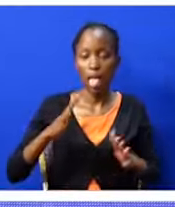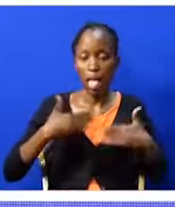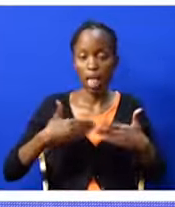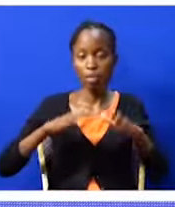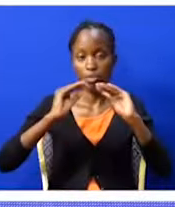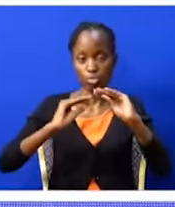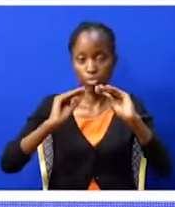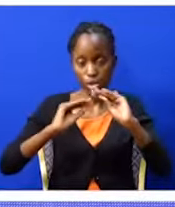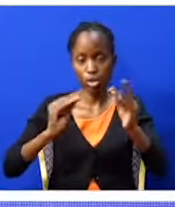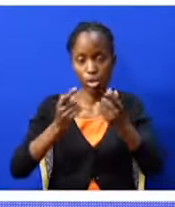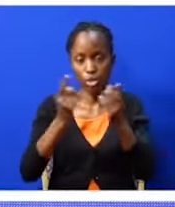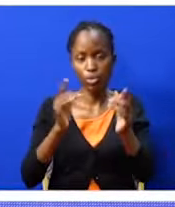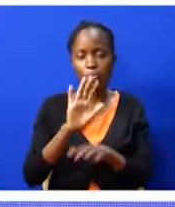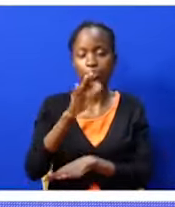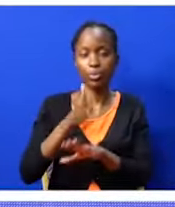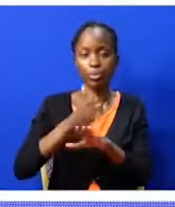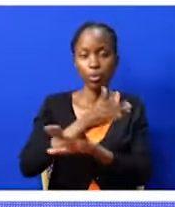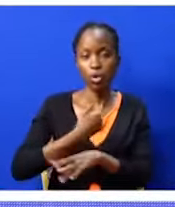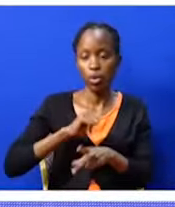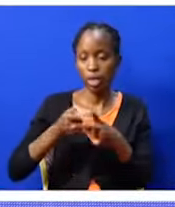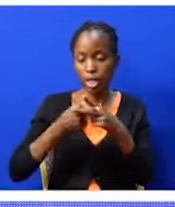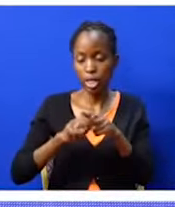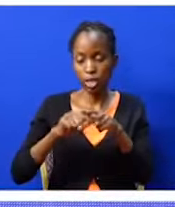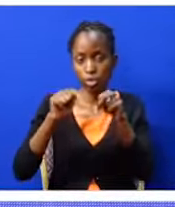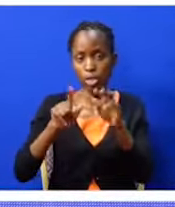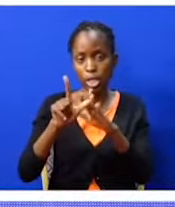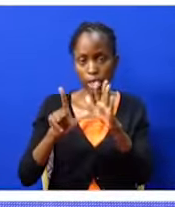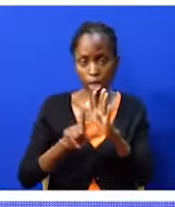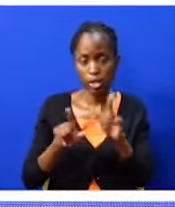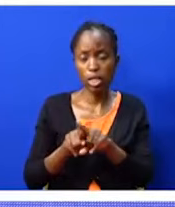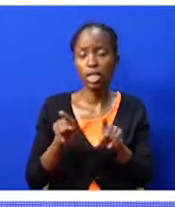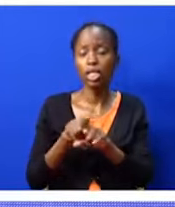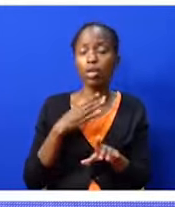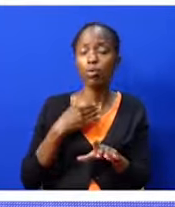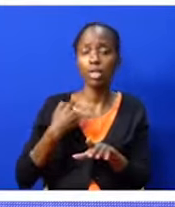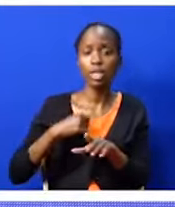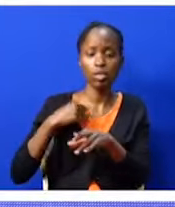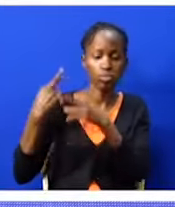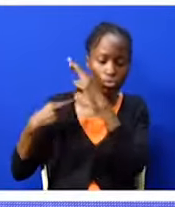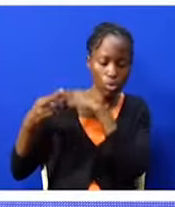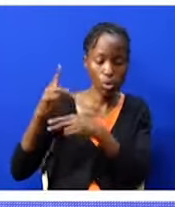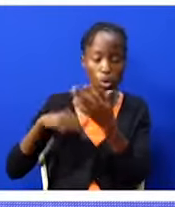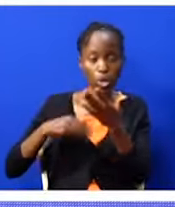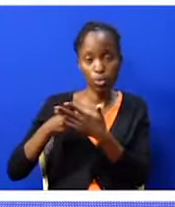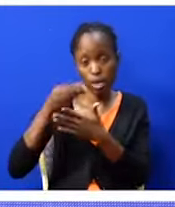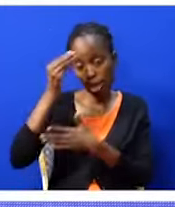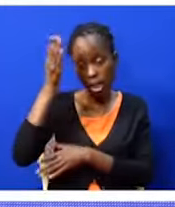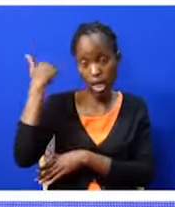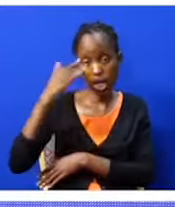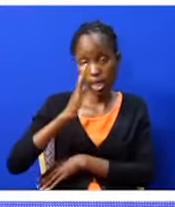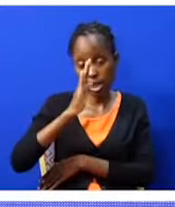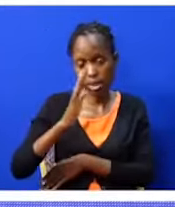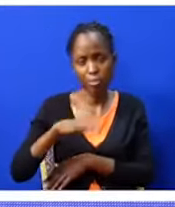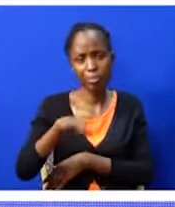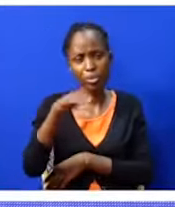teacher. And before we go on with our lesson, I would like us to revisit what we learned the other time.